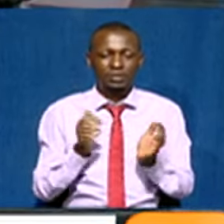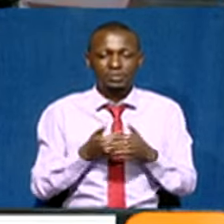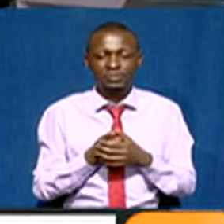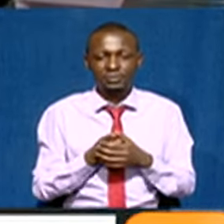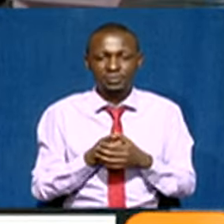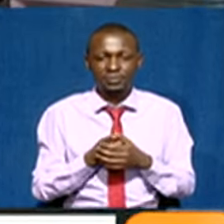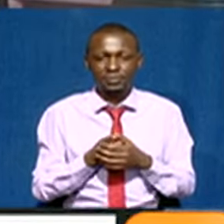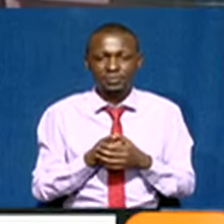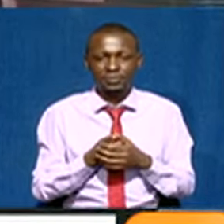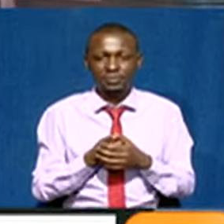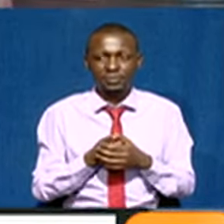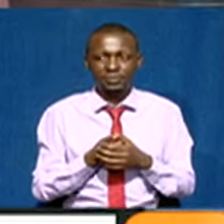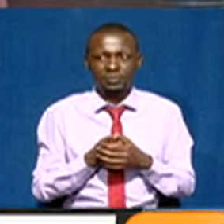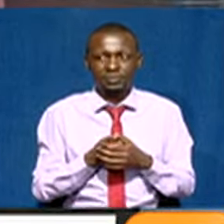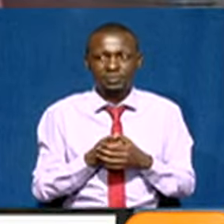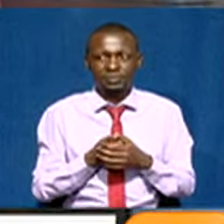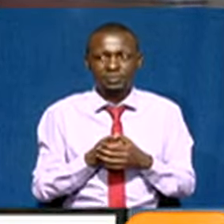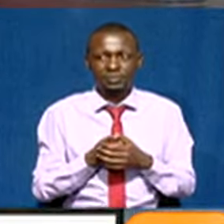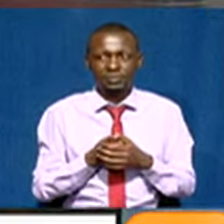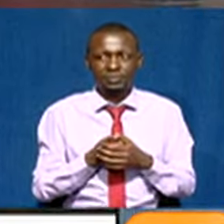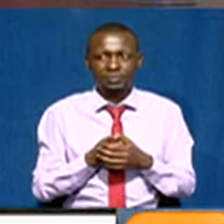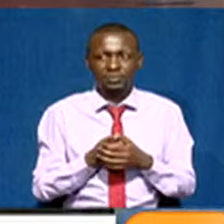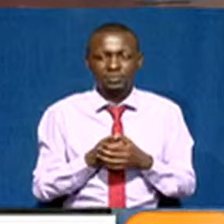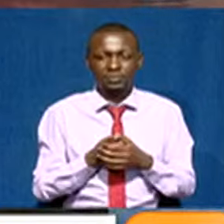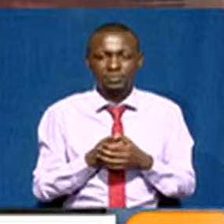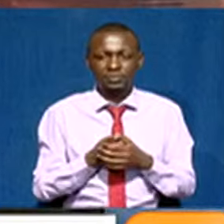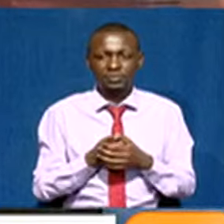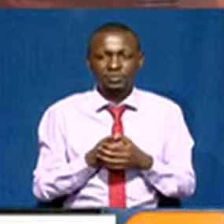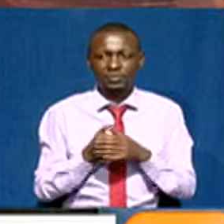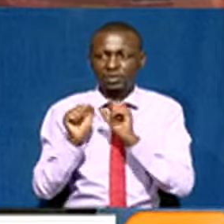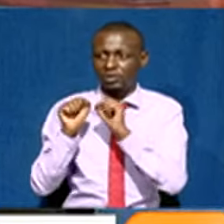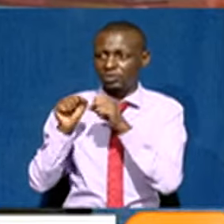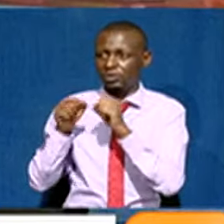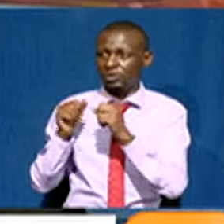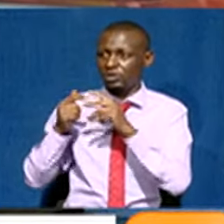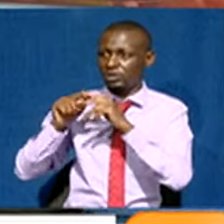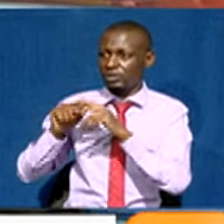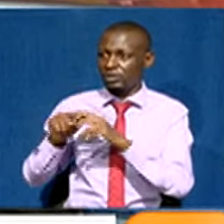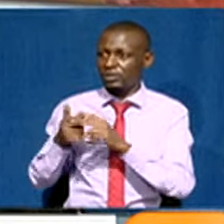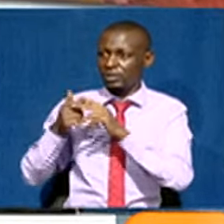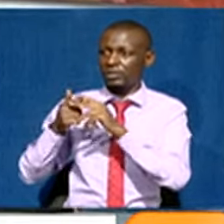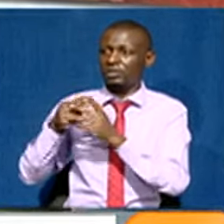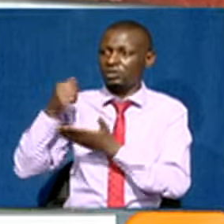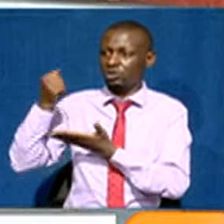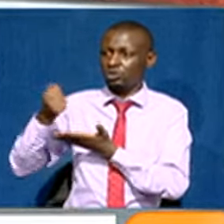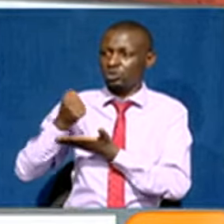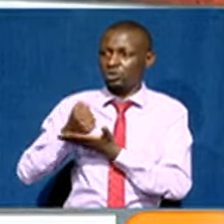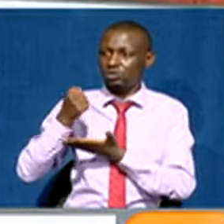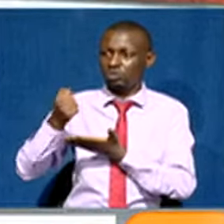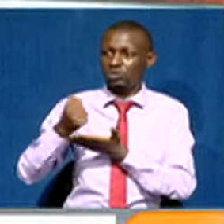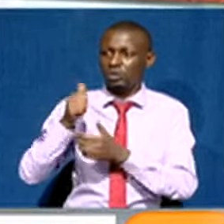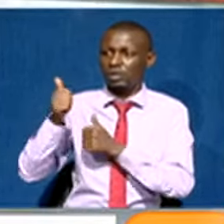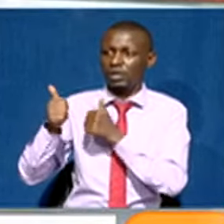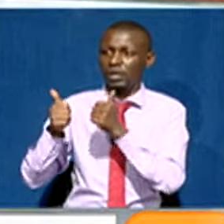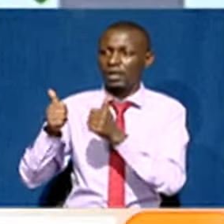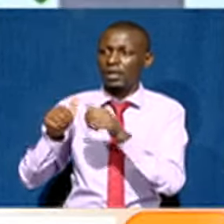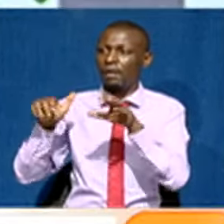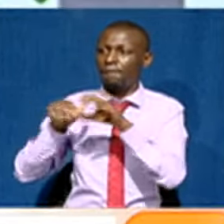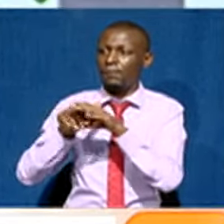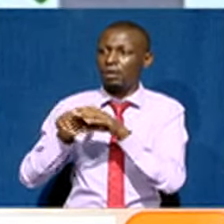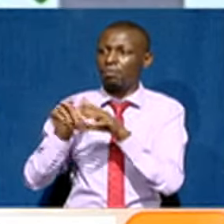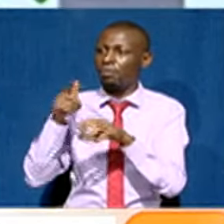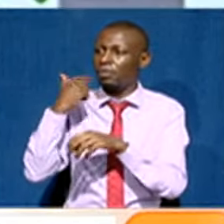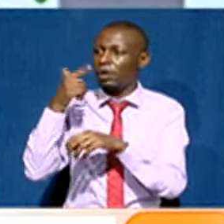we expand that scope? Is that why you've embarked on, recruiting members from outside the teaching fraternity?